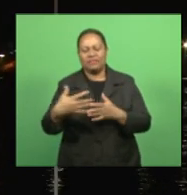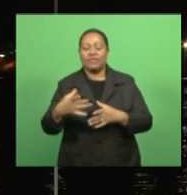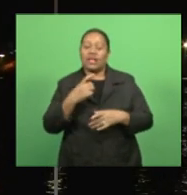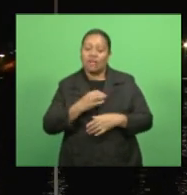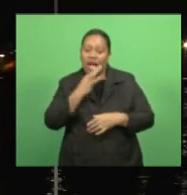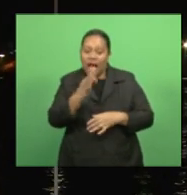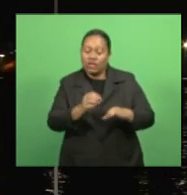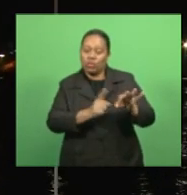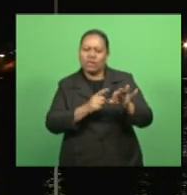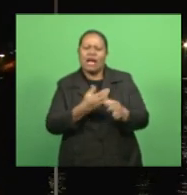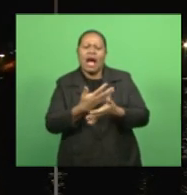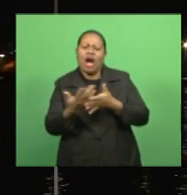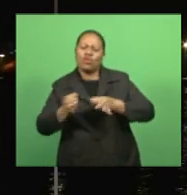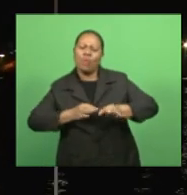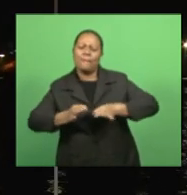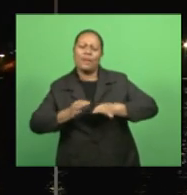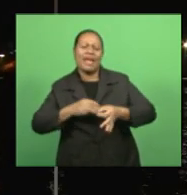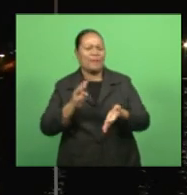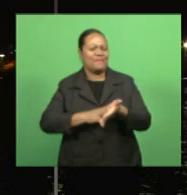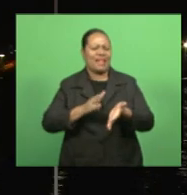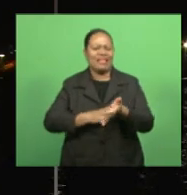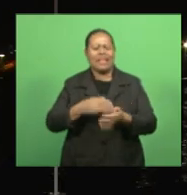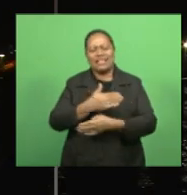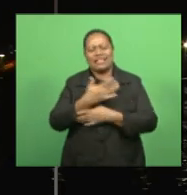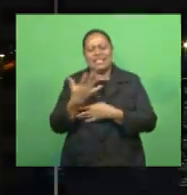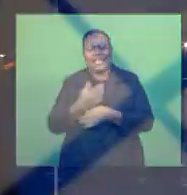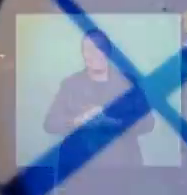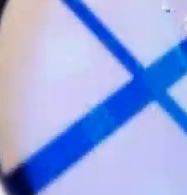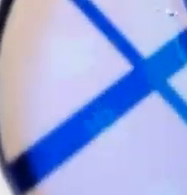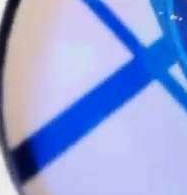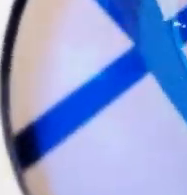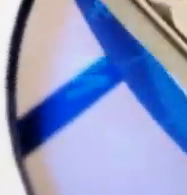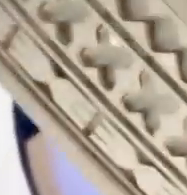asked, how do you plan to spend Mother's Day this weekend?